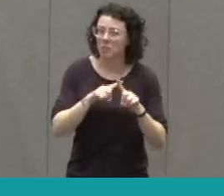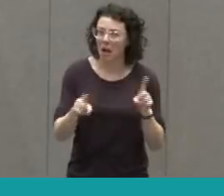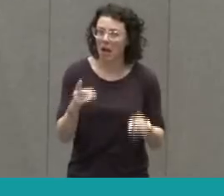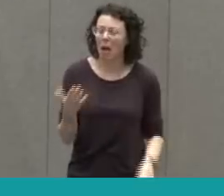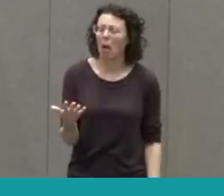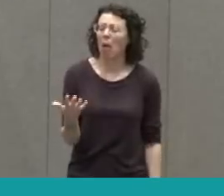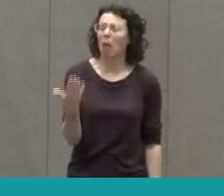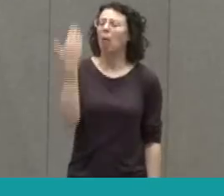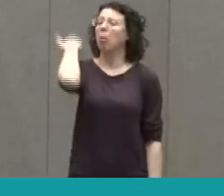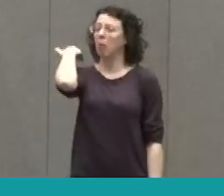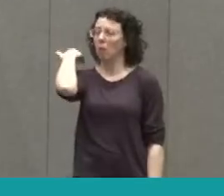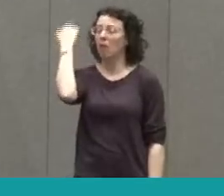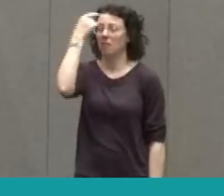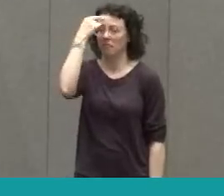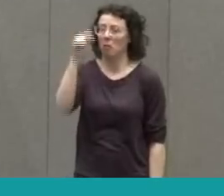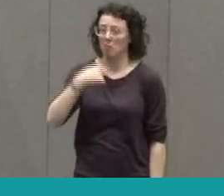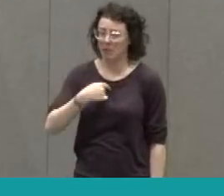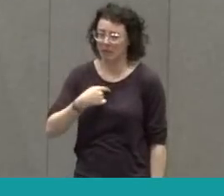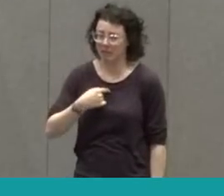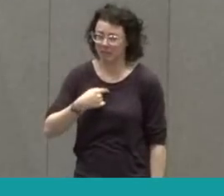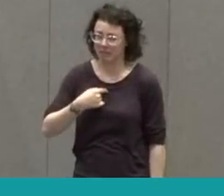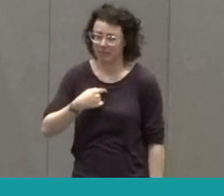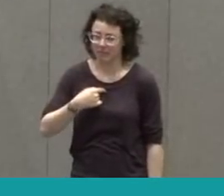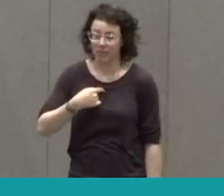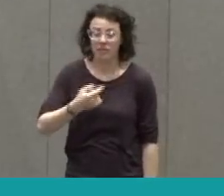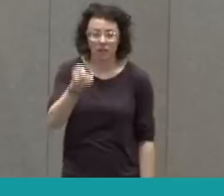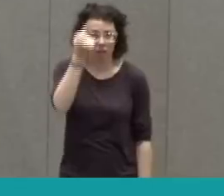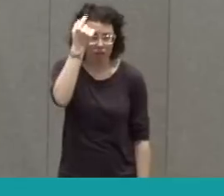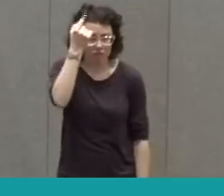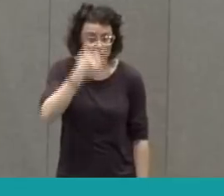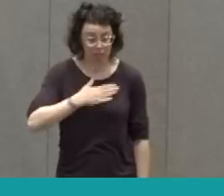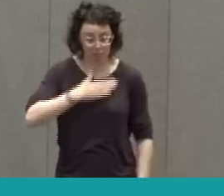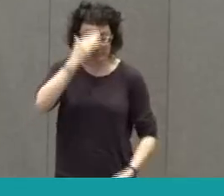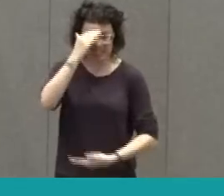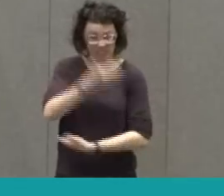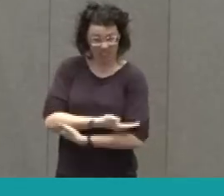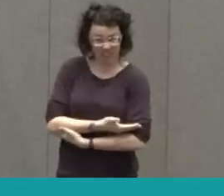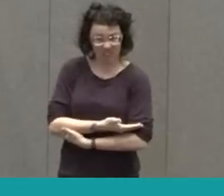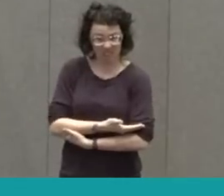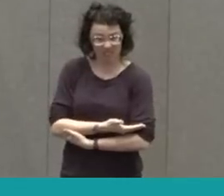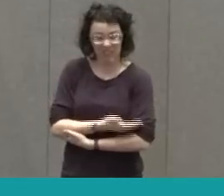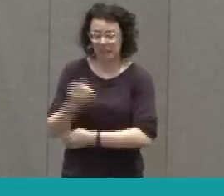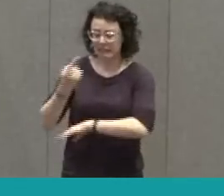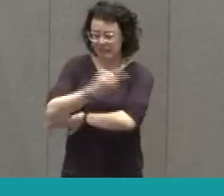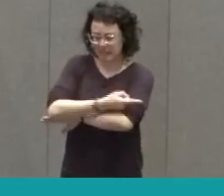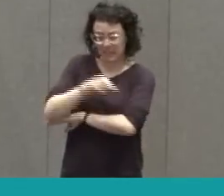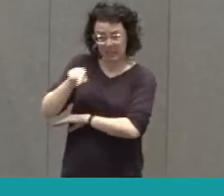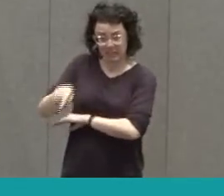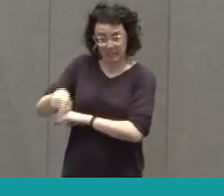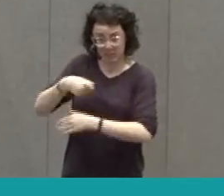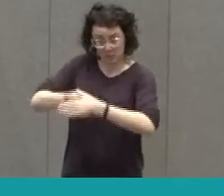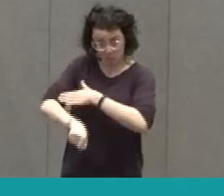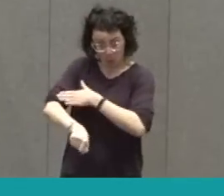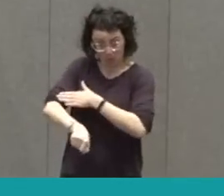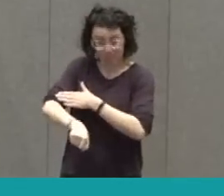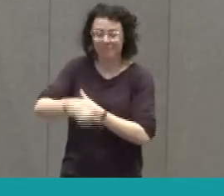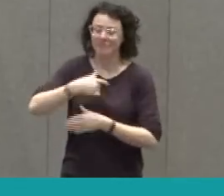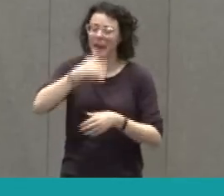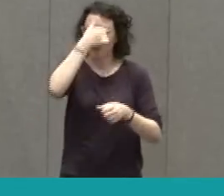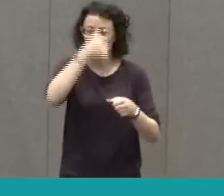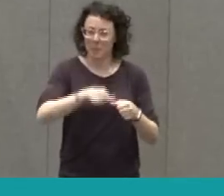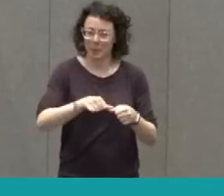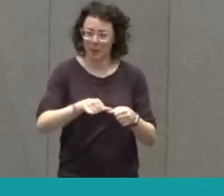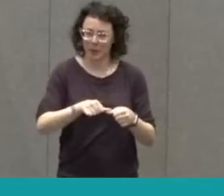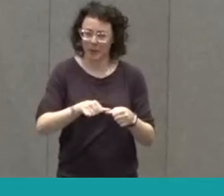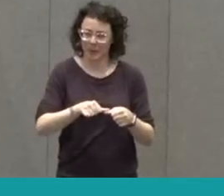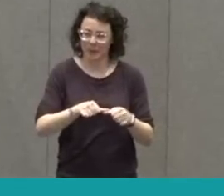me. I remember the day my son was born, but of course I was a little older when I had him. So do